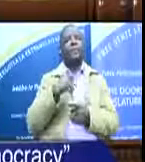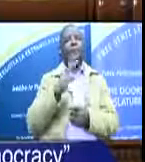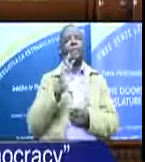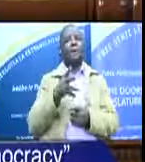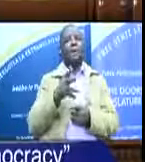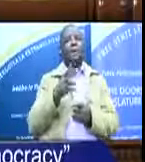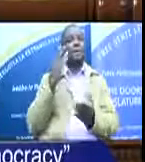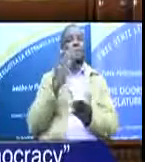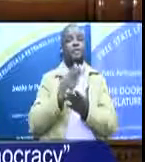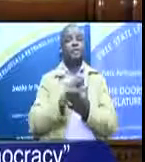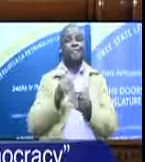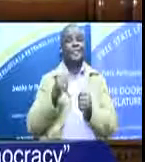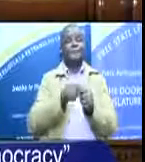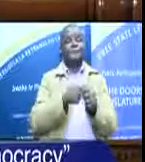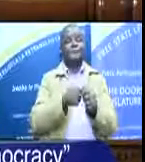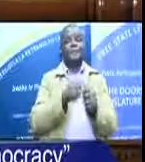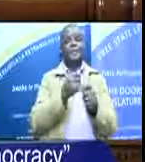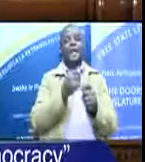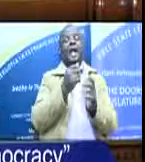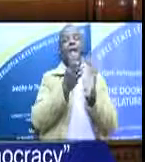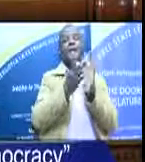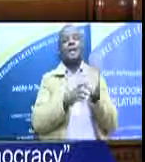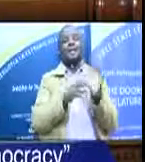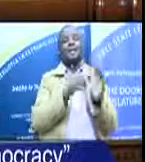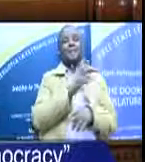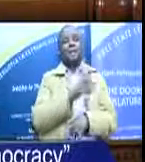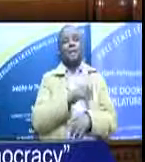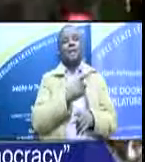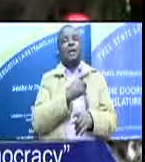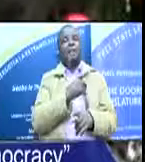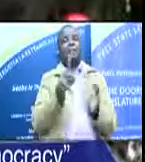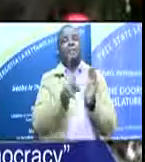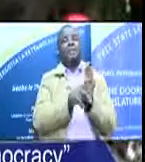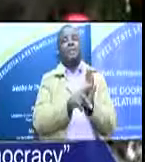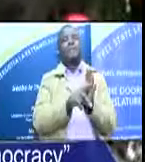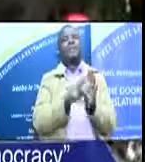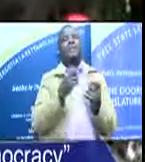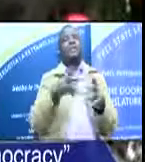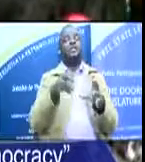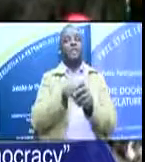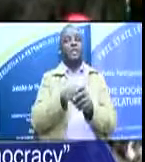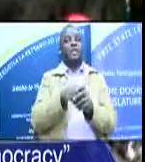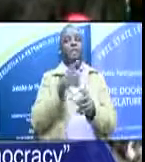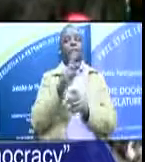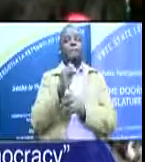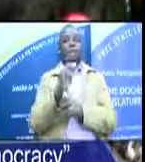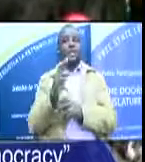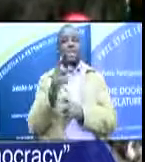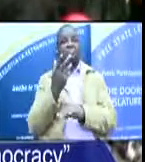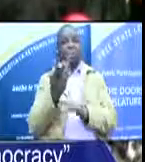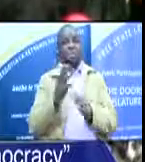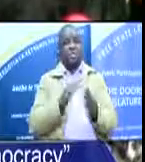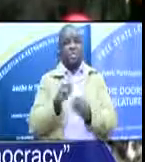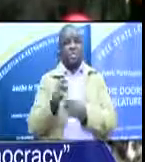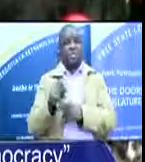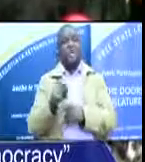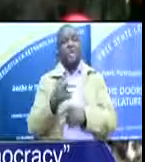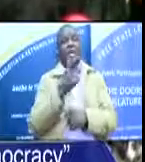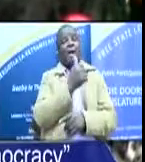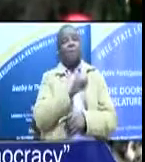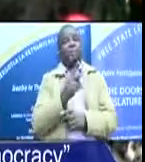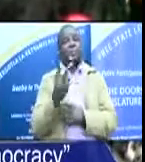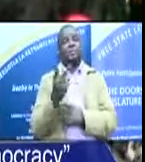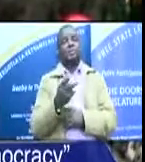ensure compliance with the clinical governance policy, including the morbidity and mortality reviews. The 2